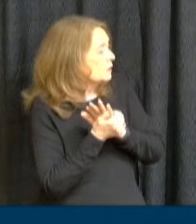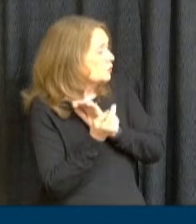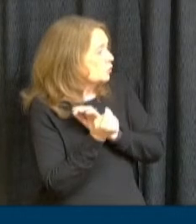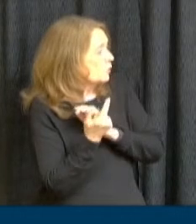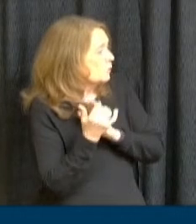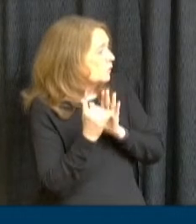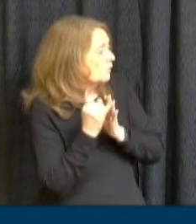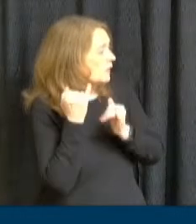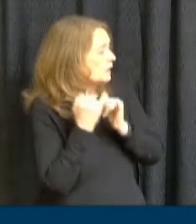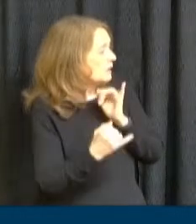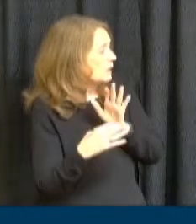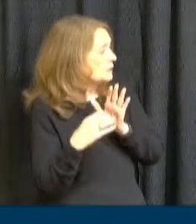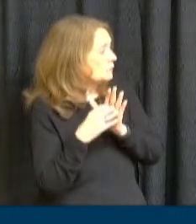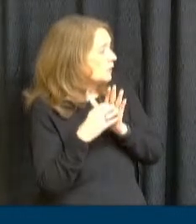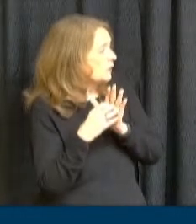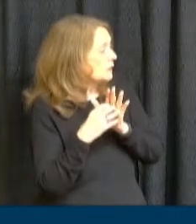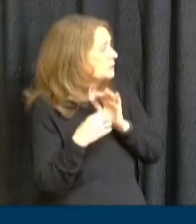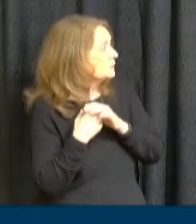Remove that last whereas.